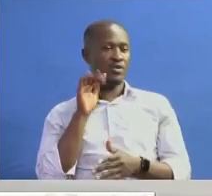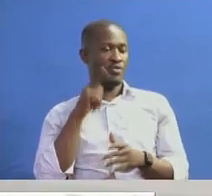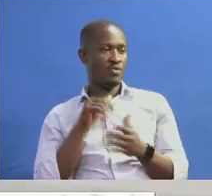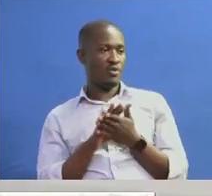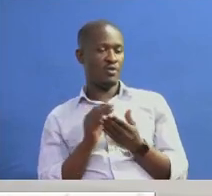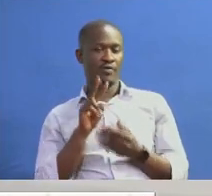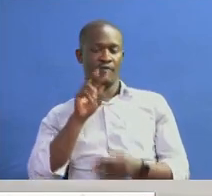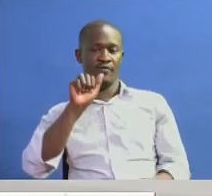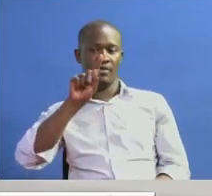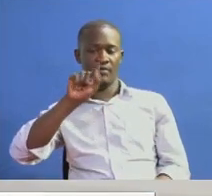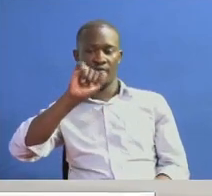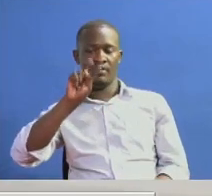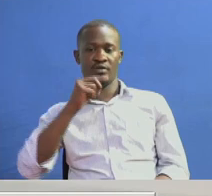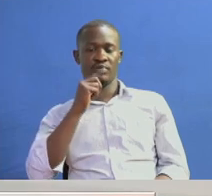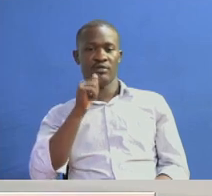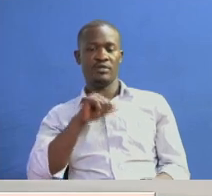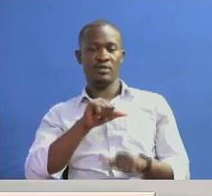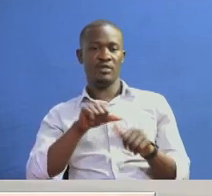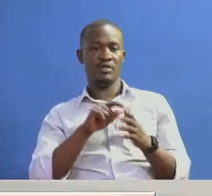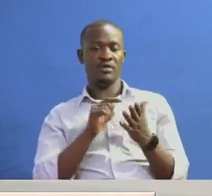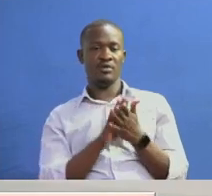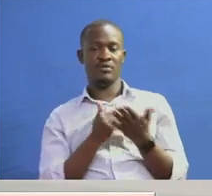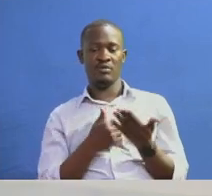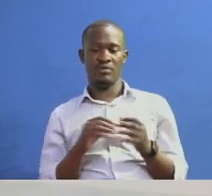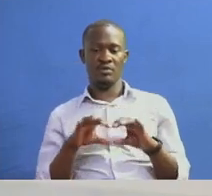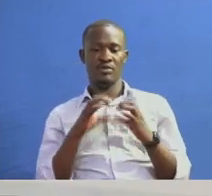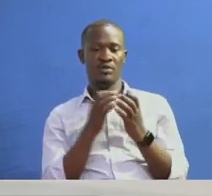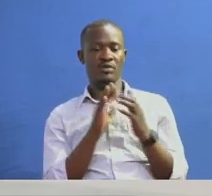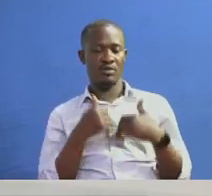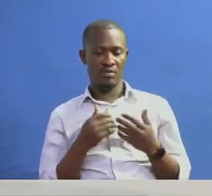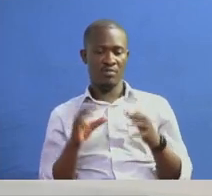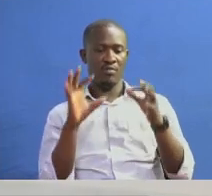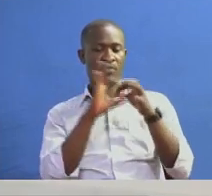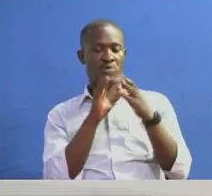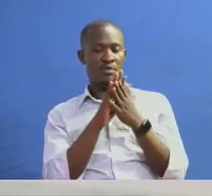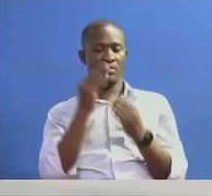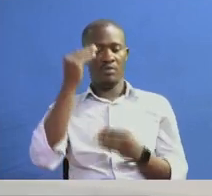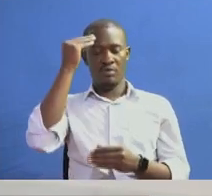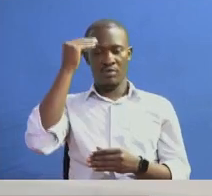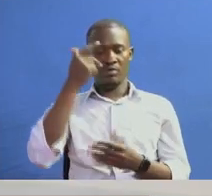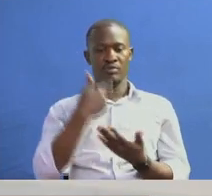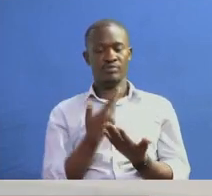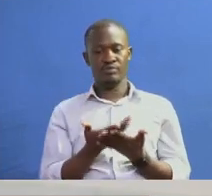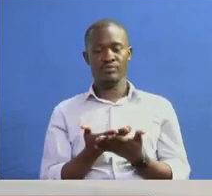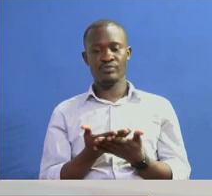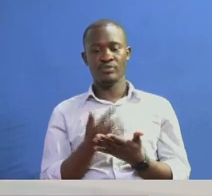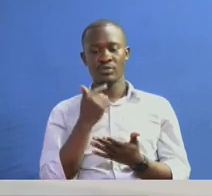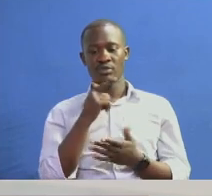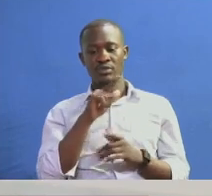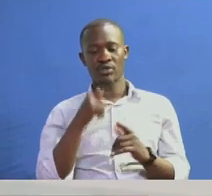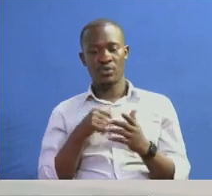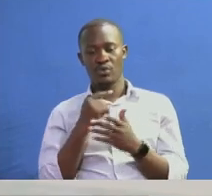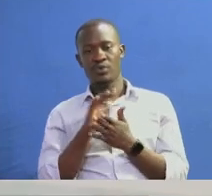Valentine has to say right there about the Global Partnership for Education as we wind up, by the way, Valentine. Tell us, what